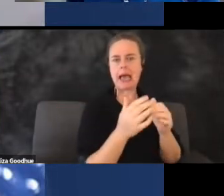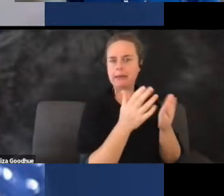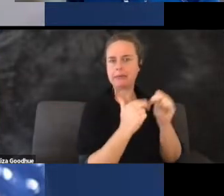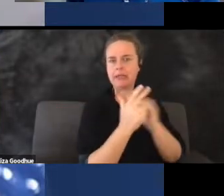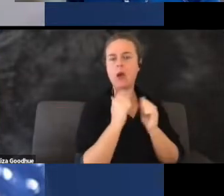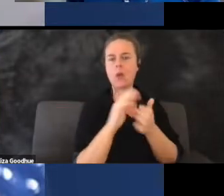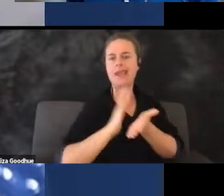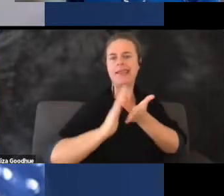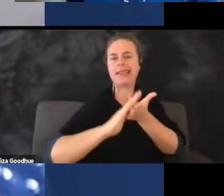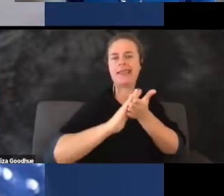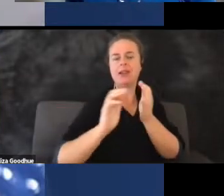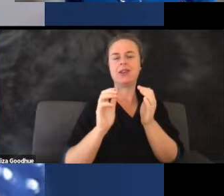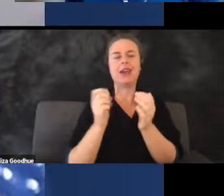Dawn